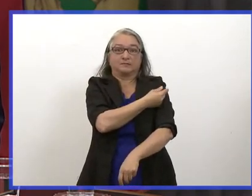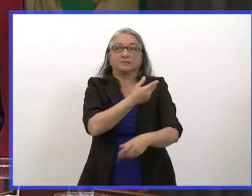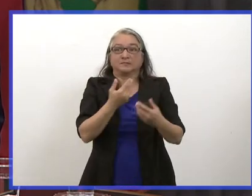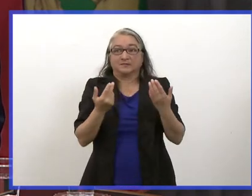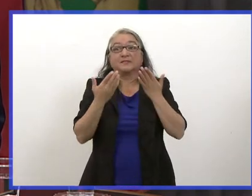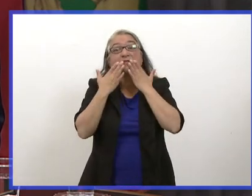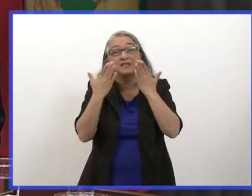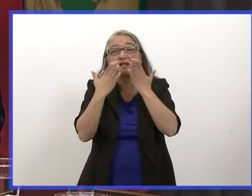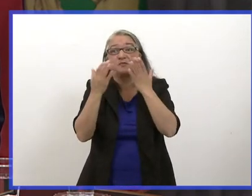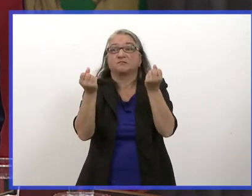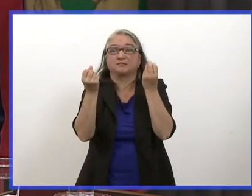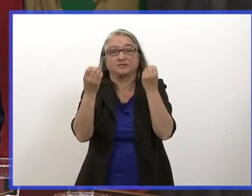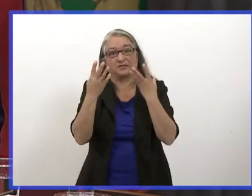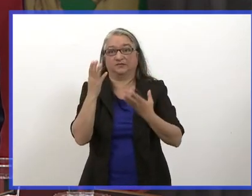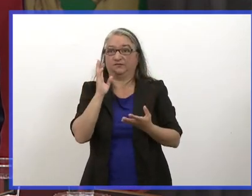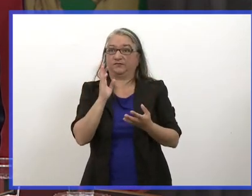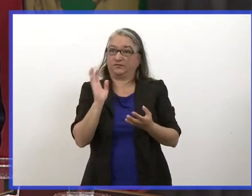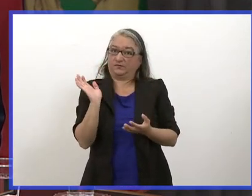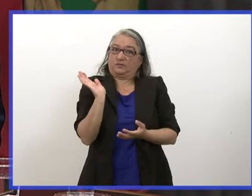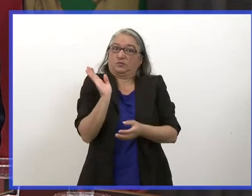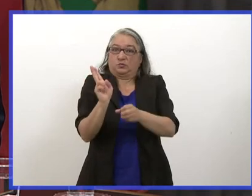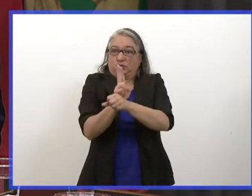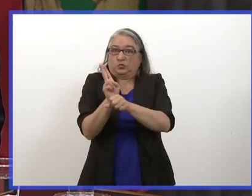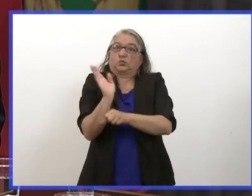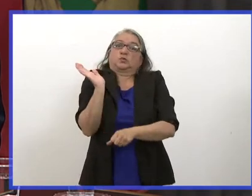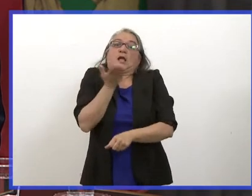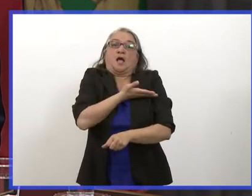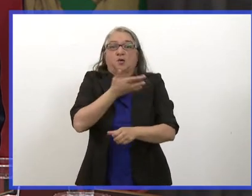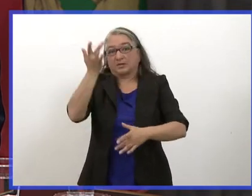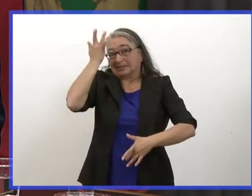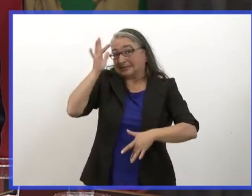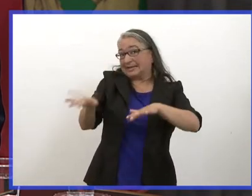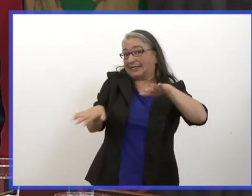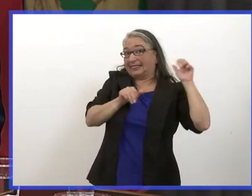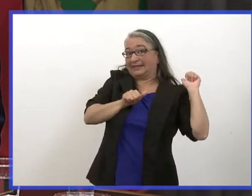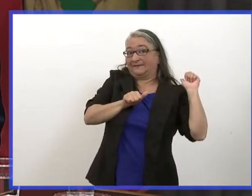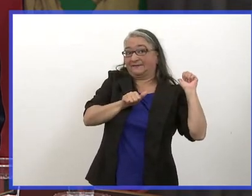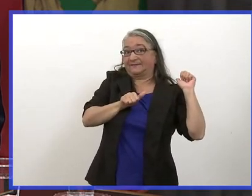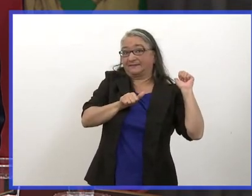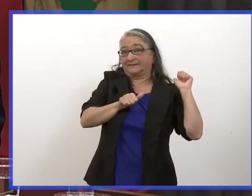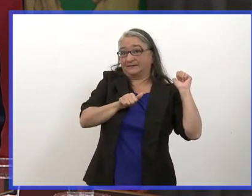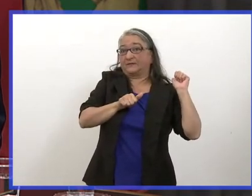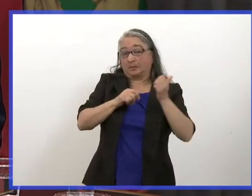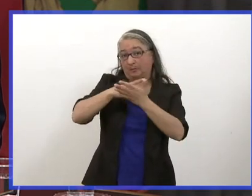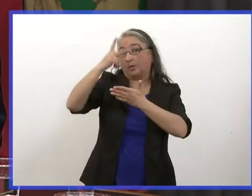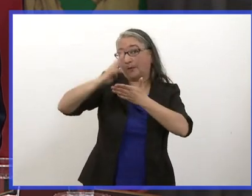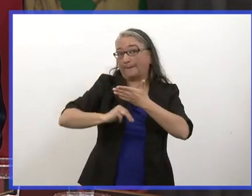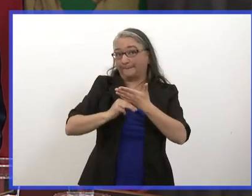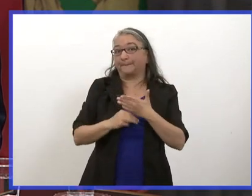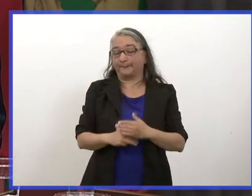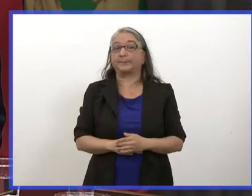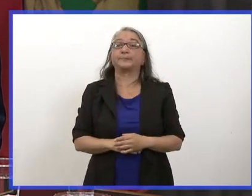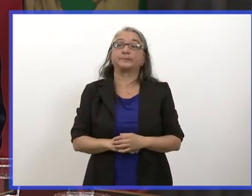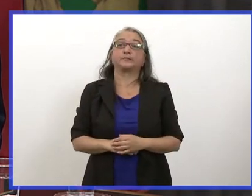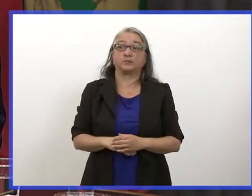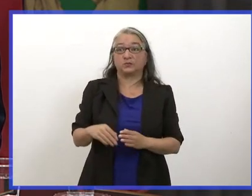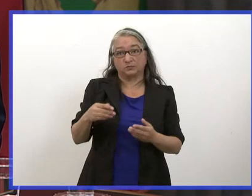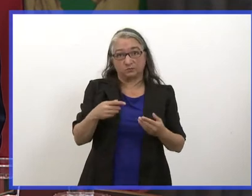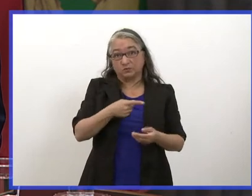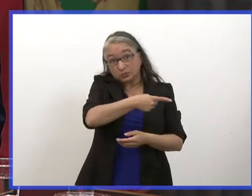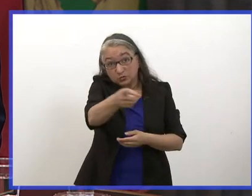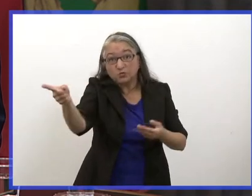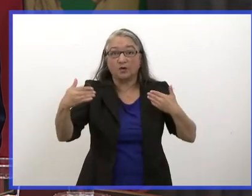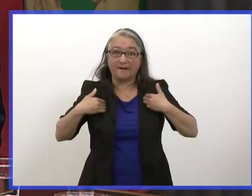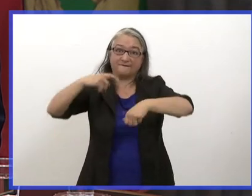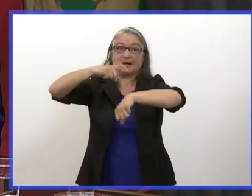leave program and encourage everybody that they can have that time to do those important things. But we have to remember, even after